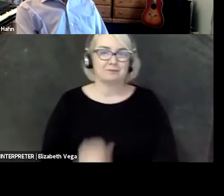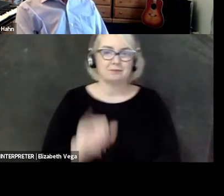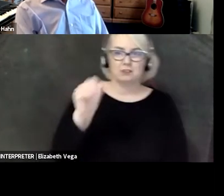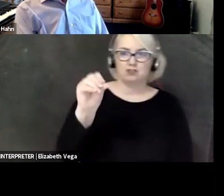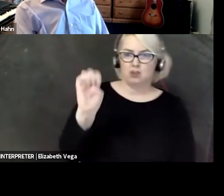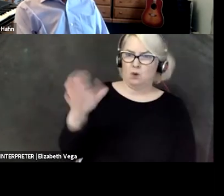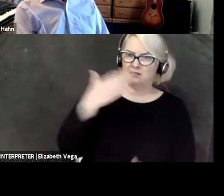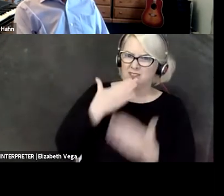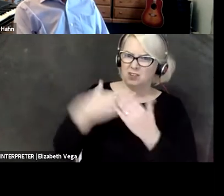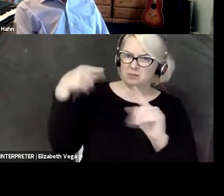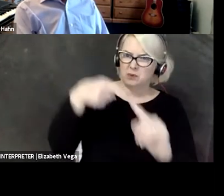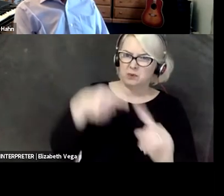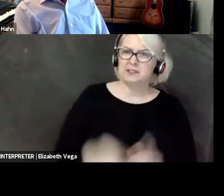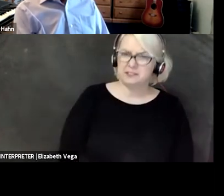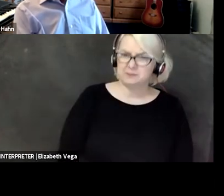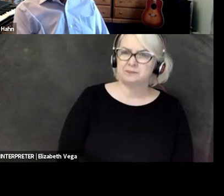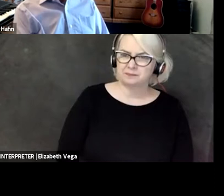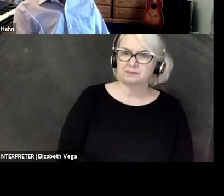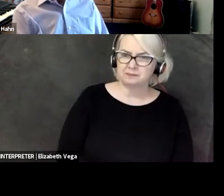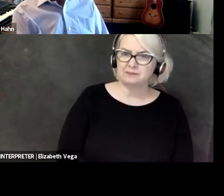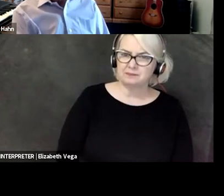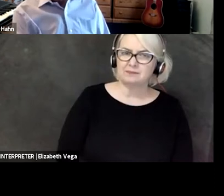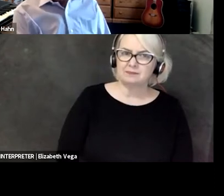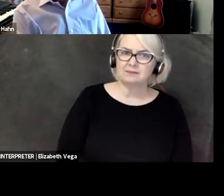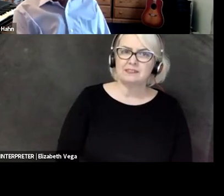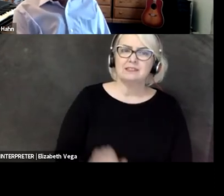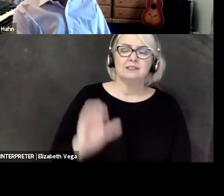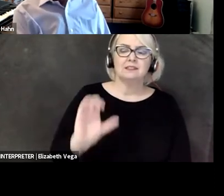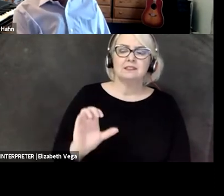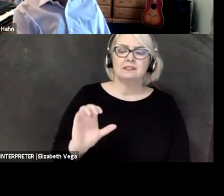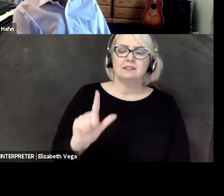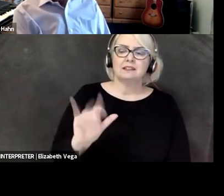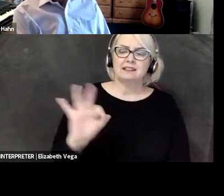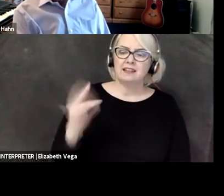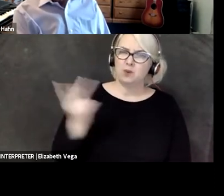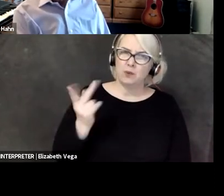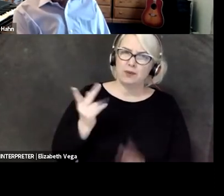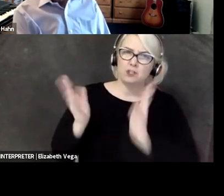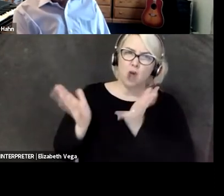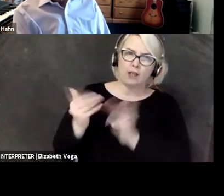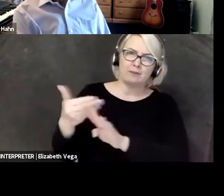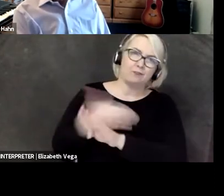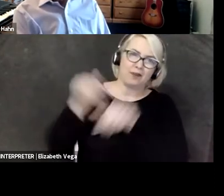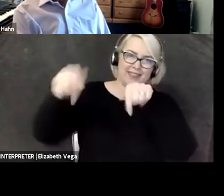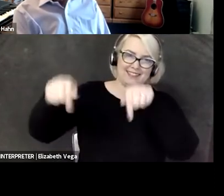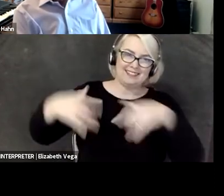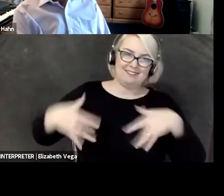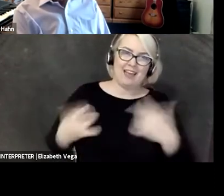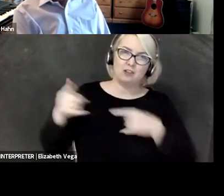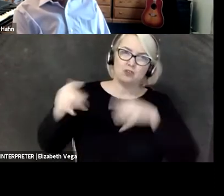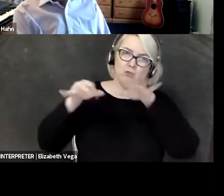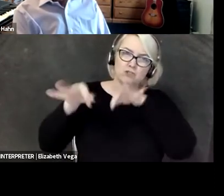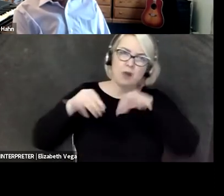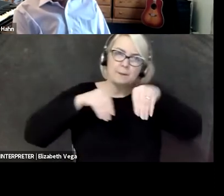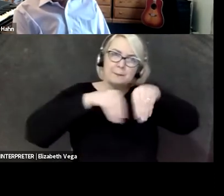point. And Cliff, when we were chatting, you were describing how you do a lot of the mixing and that you have to deal a